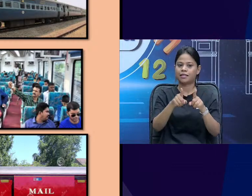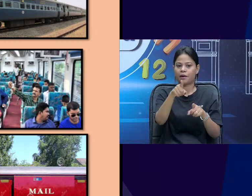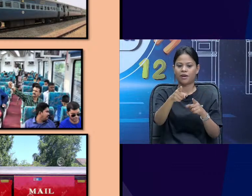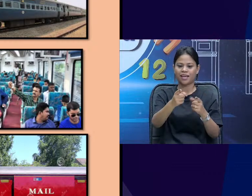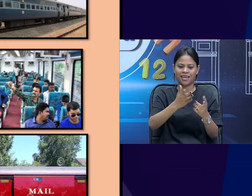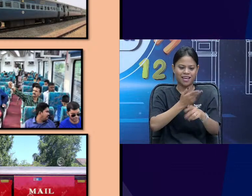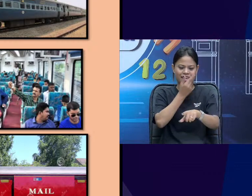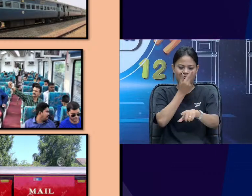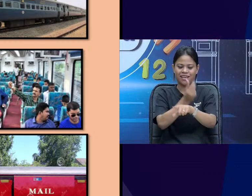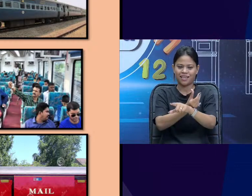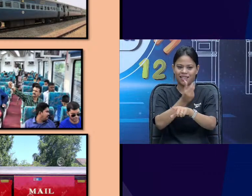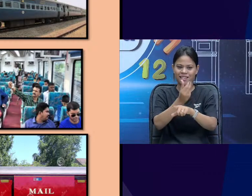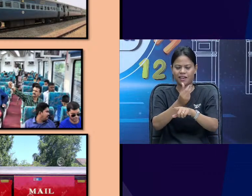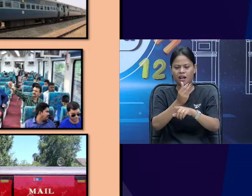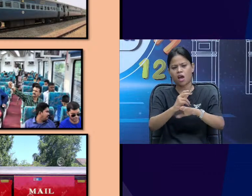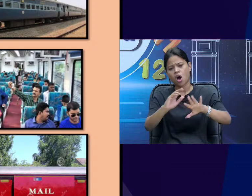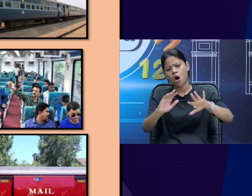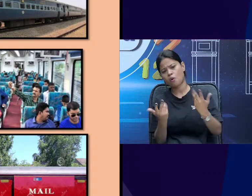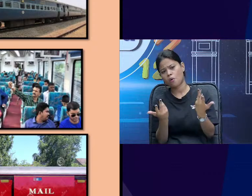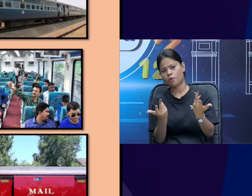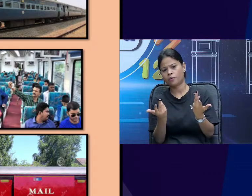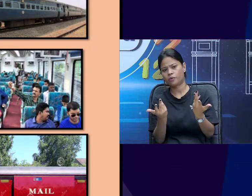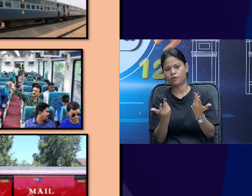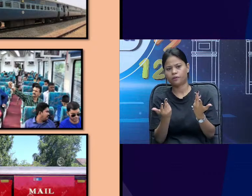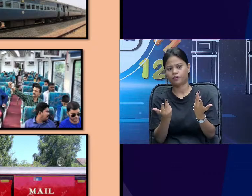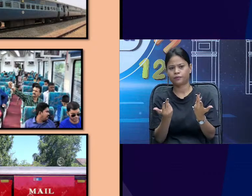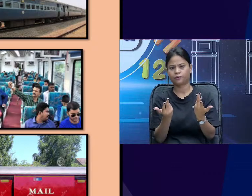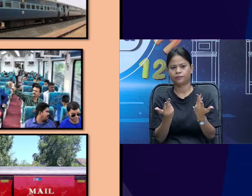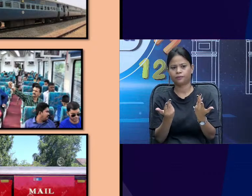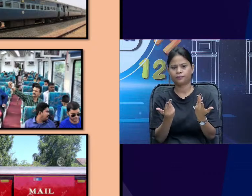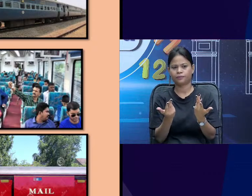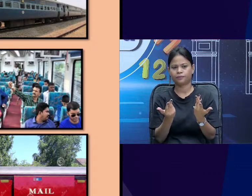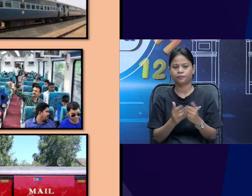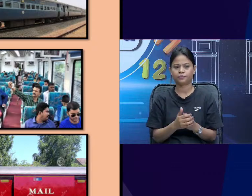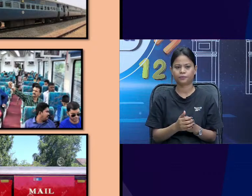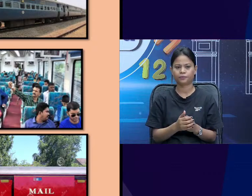Diwali, not Diwali sweet. You want to send